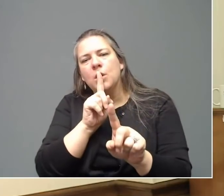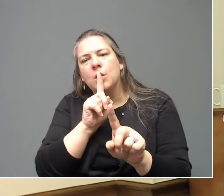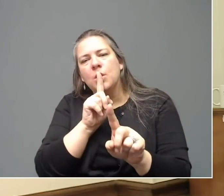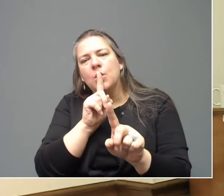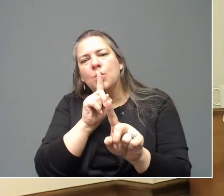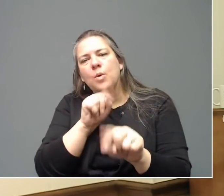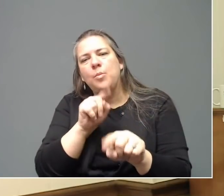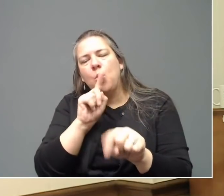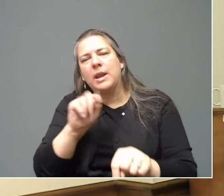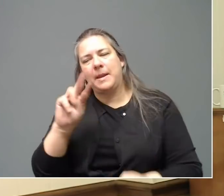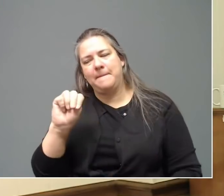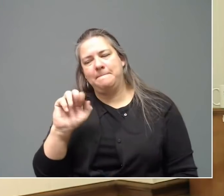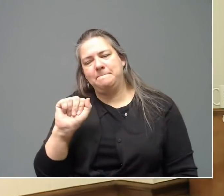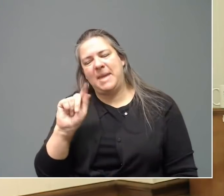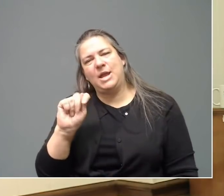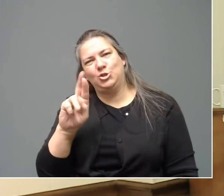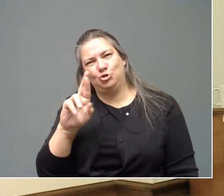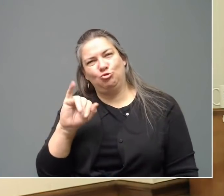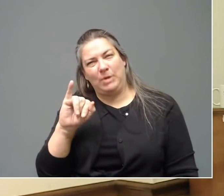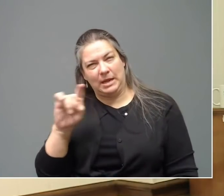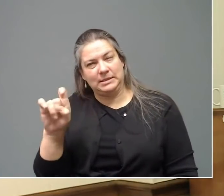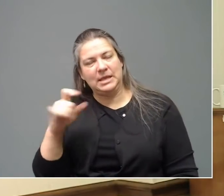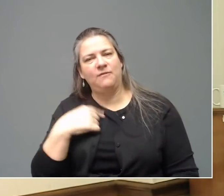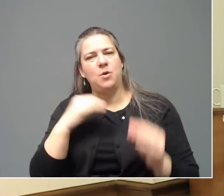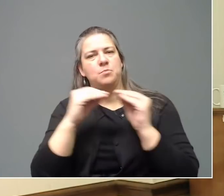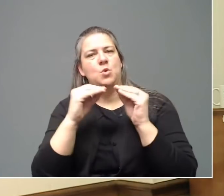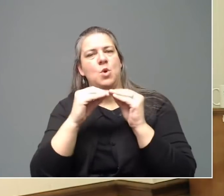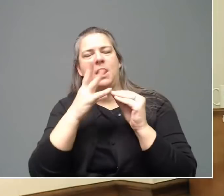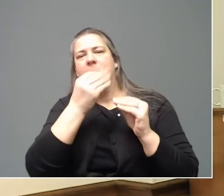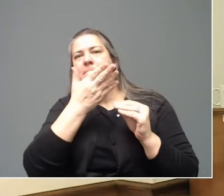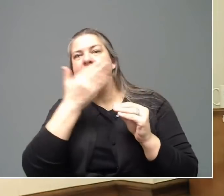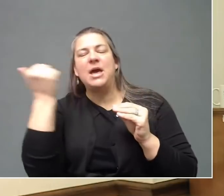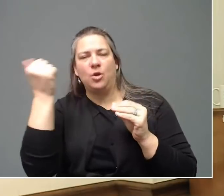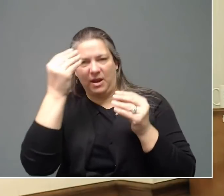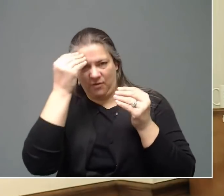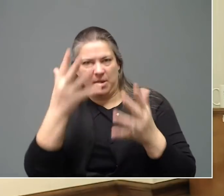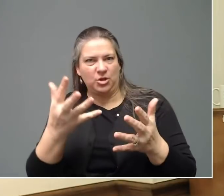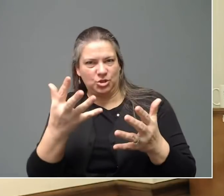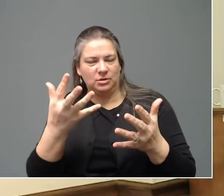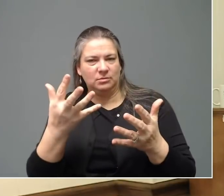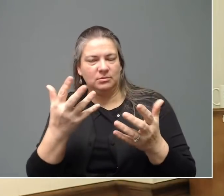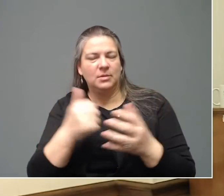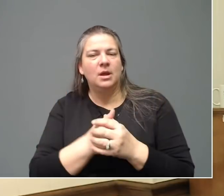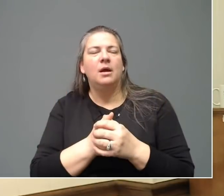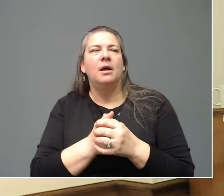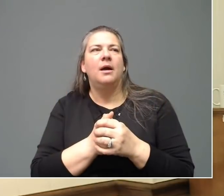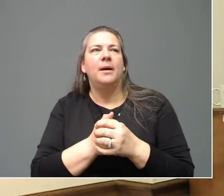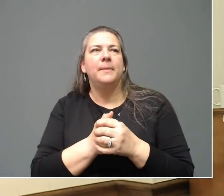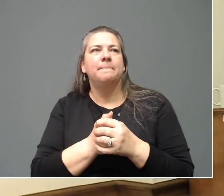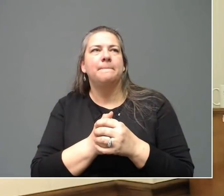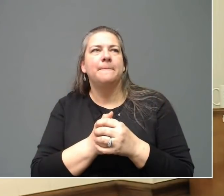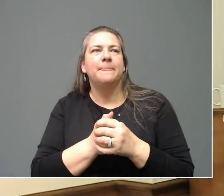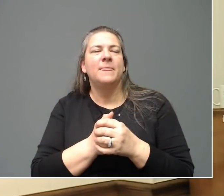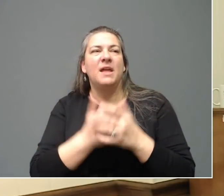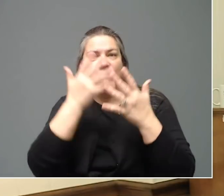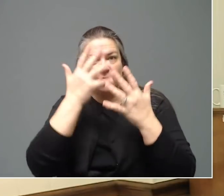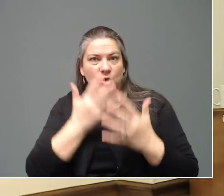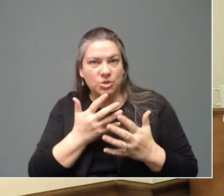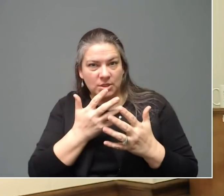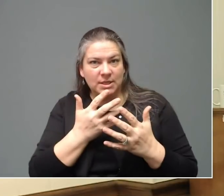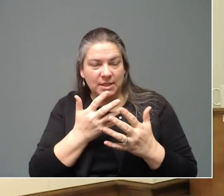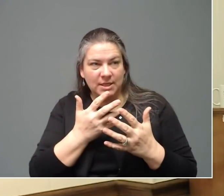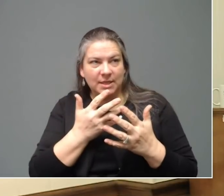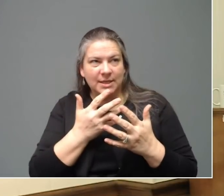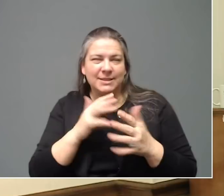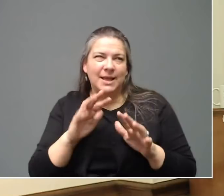matrix to give you more and better information about what is outstanding. Unfortunately, and this is kind of